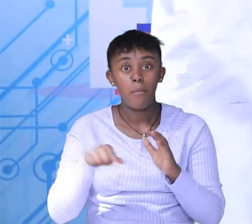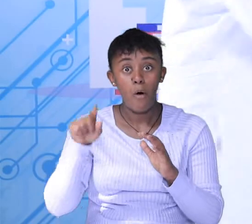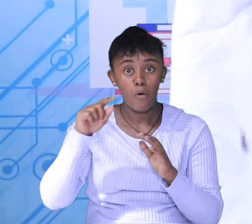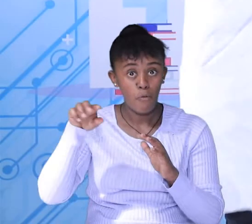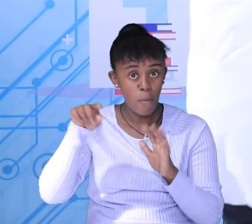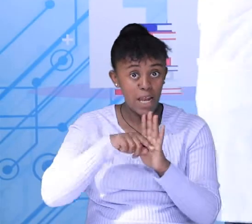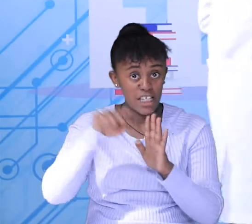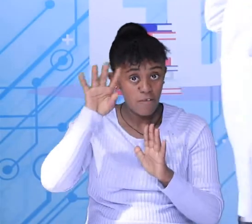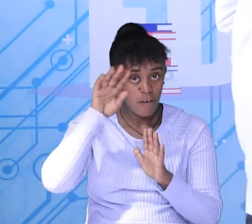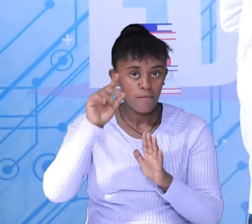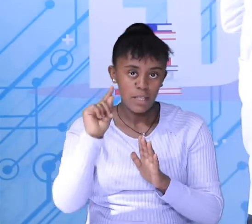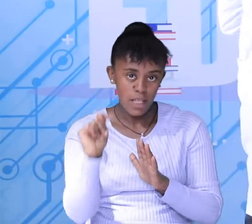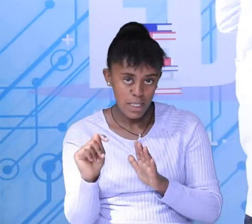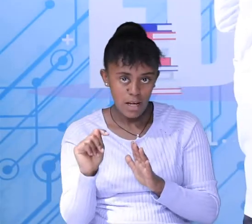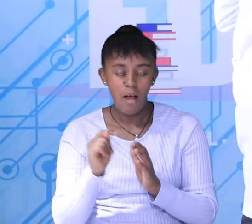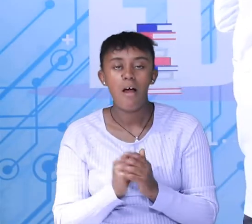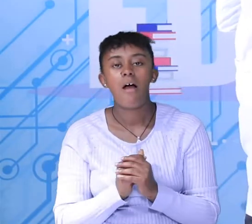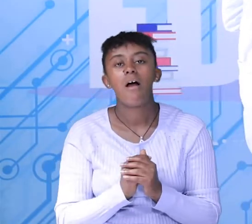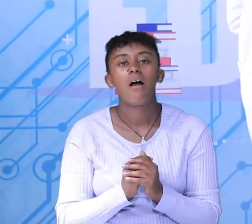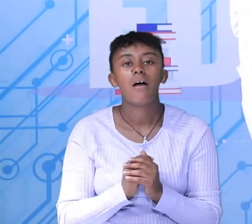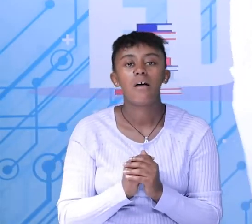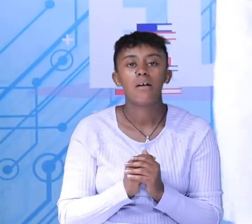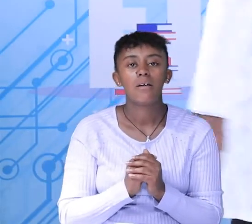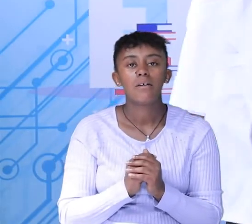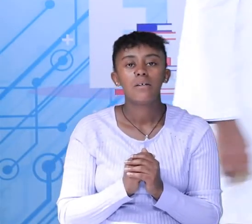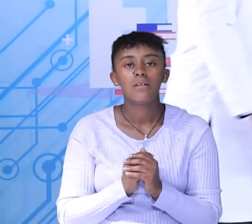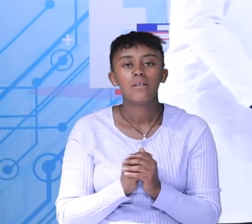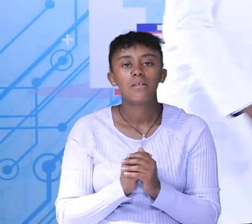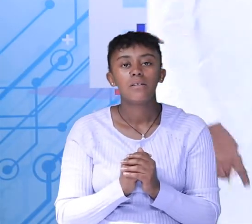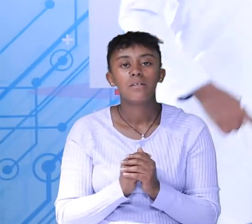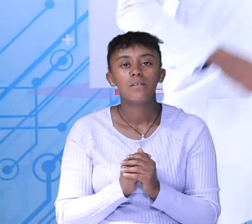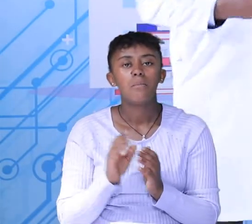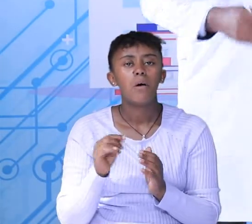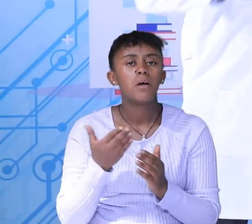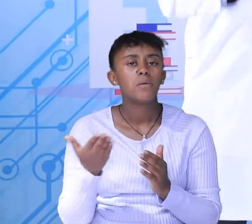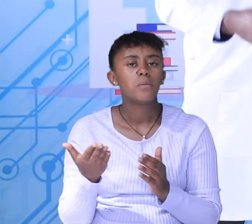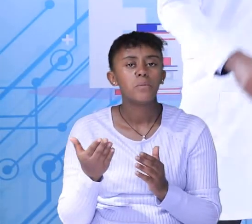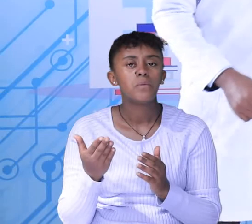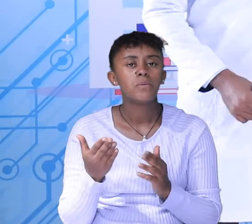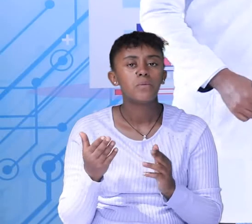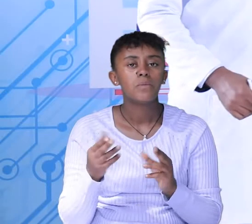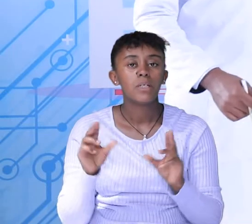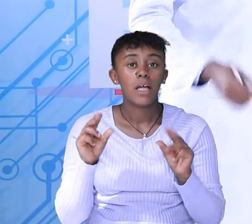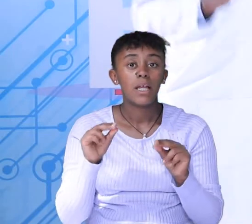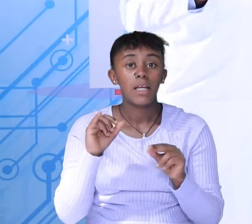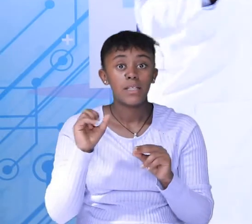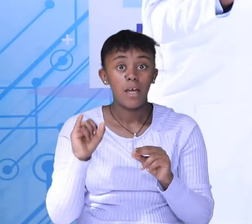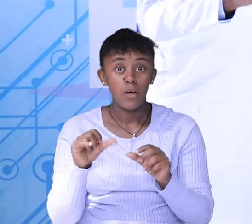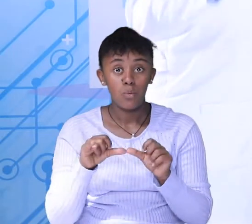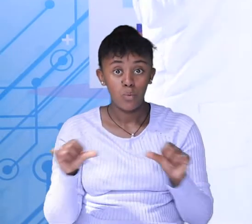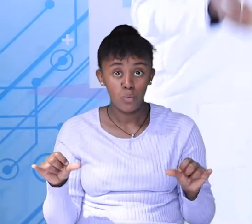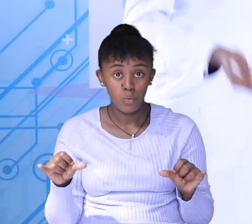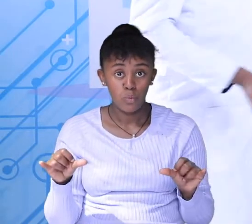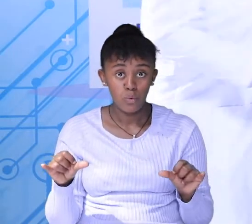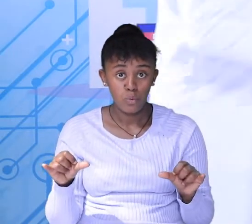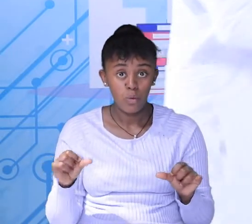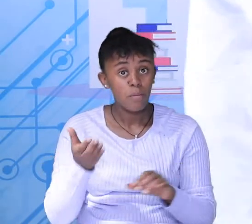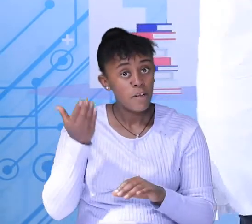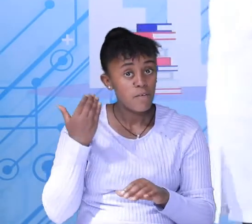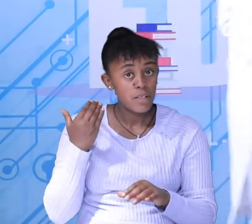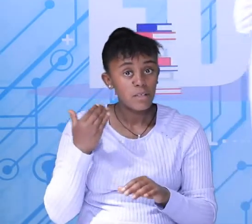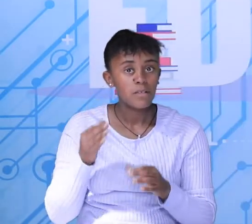we have previously provided or found. So your answer is this one. I think you have already